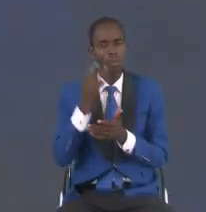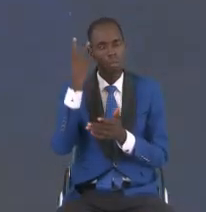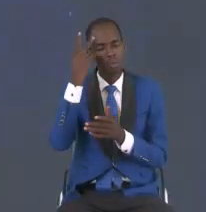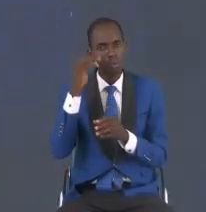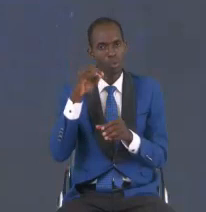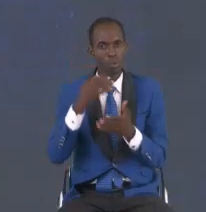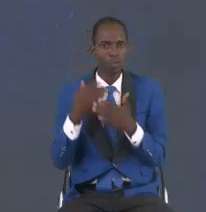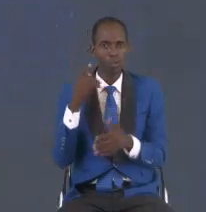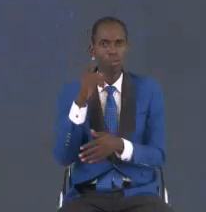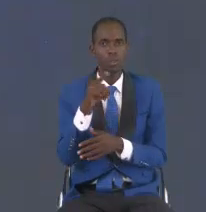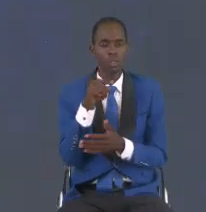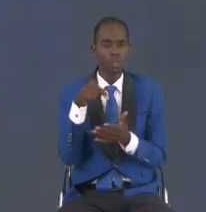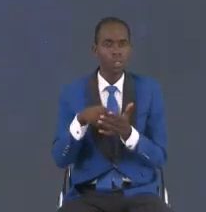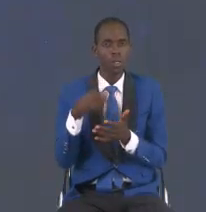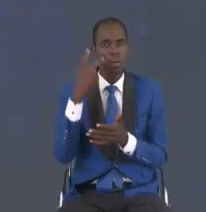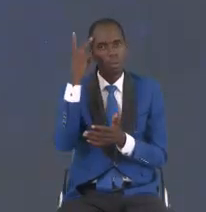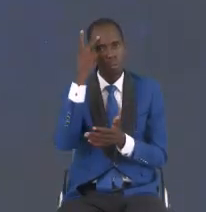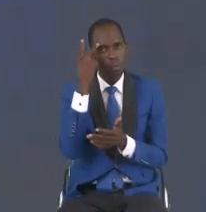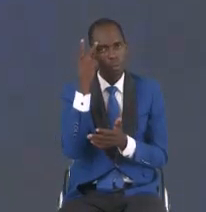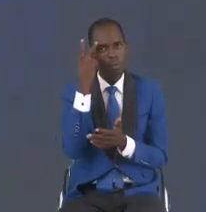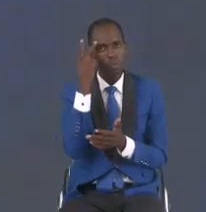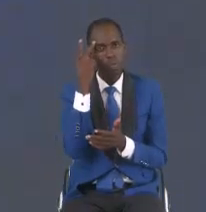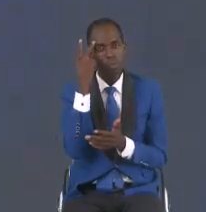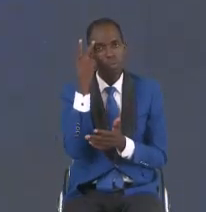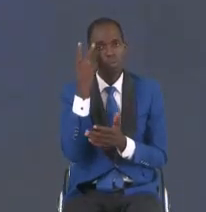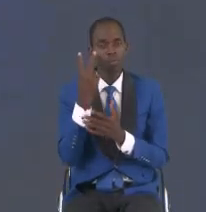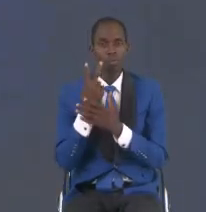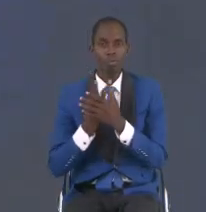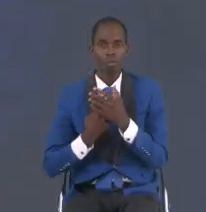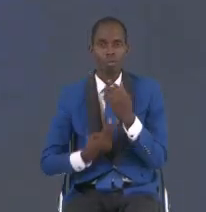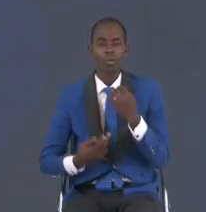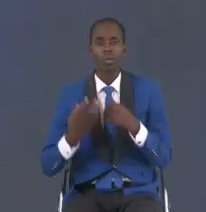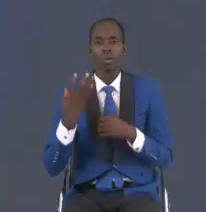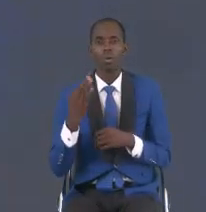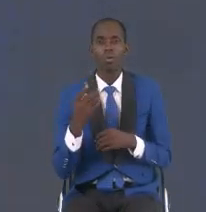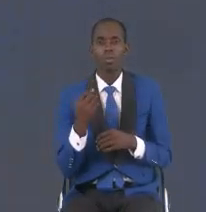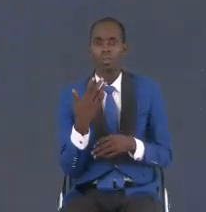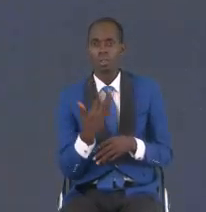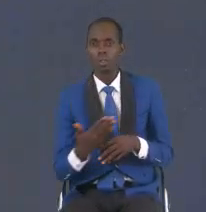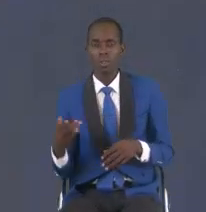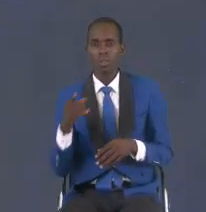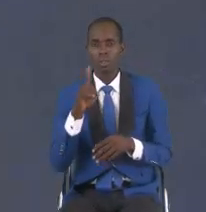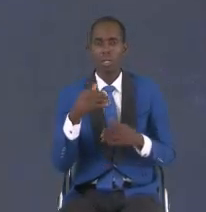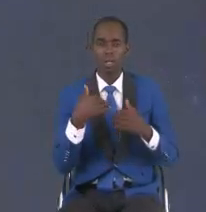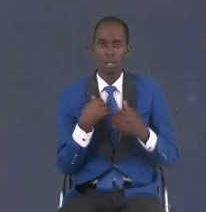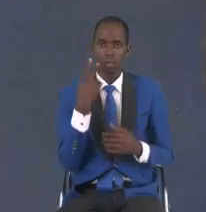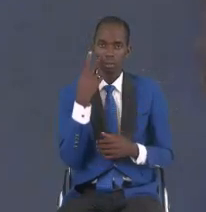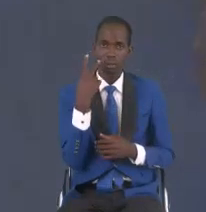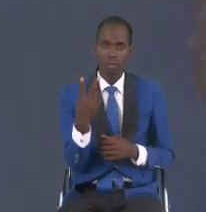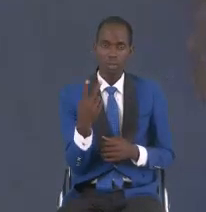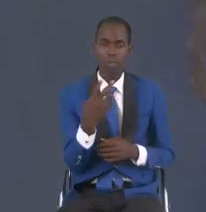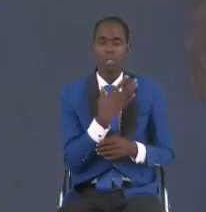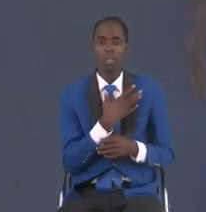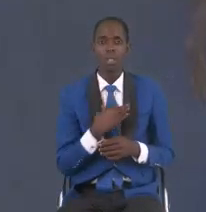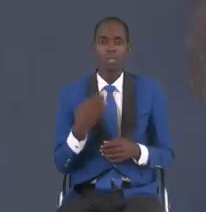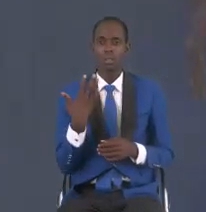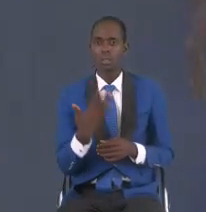you, this purpose. Both of the things which thou hast seen, and of those